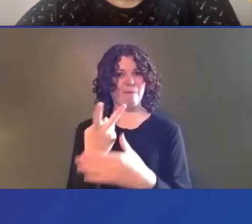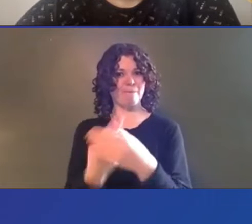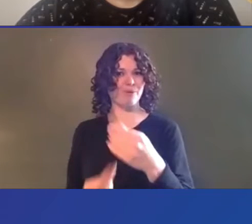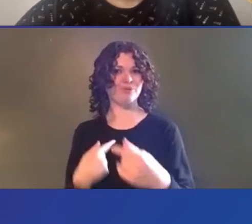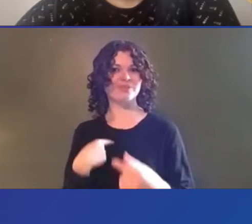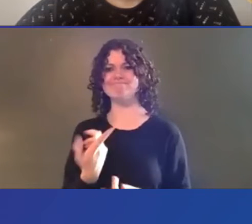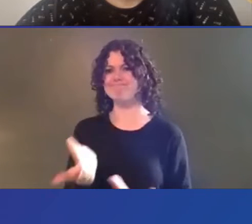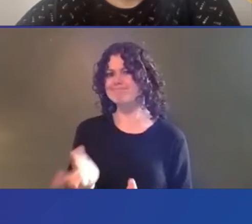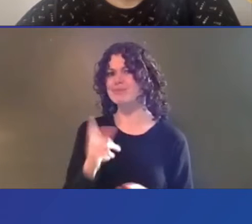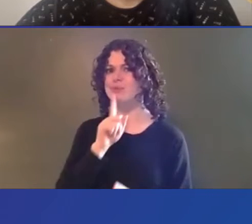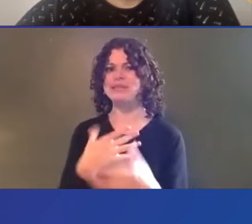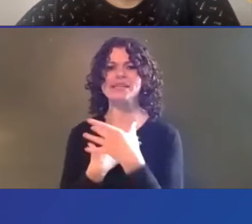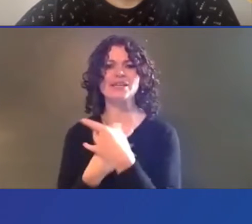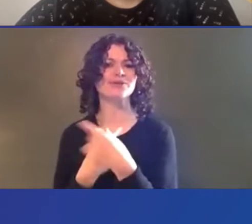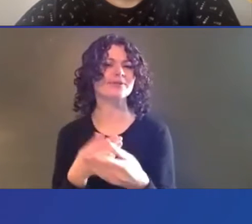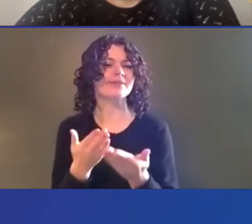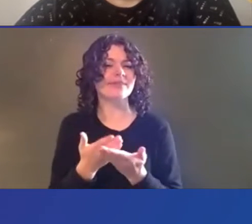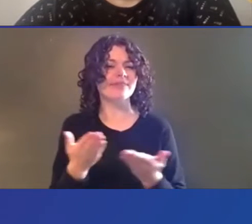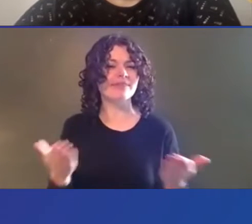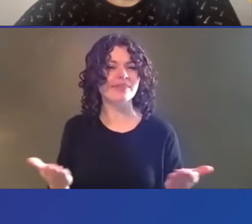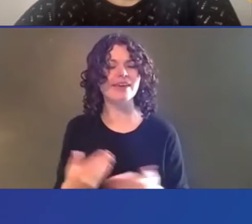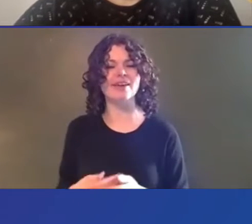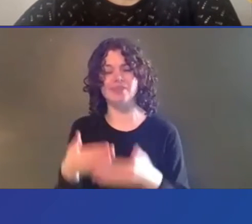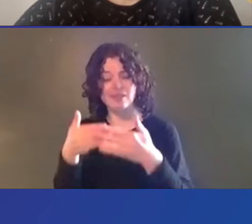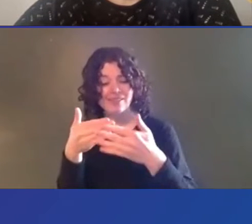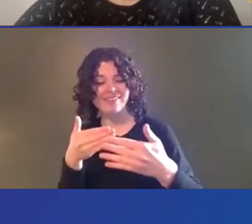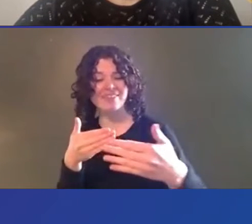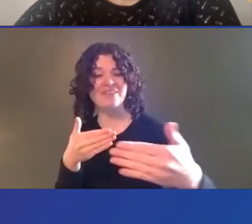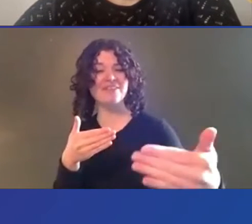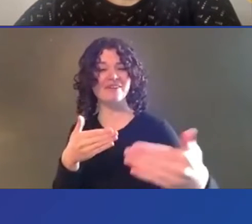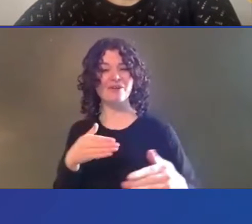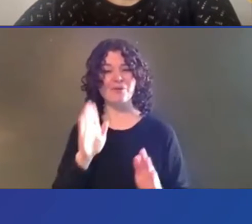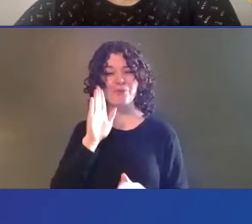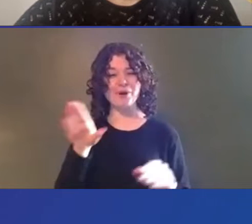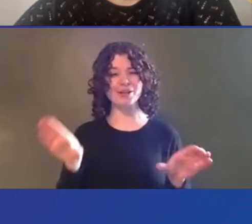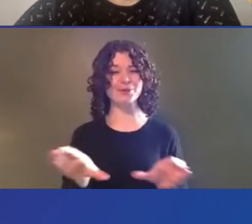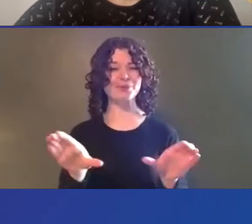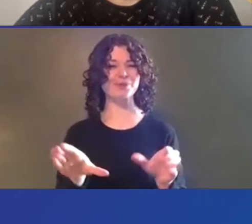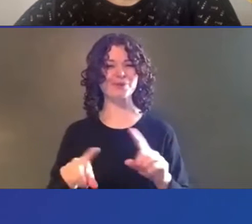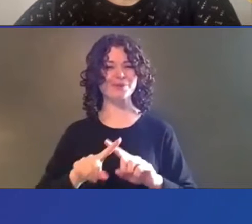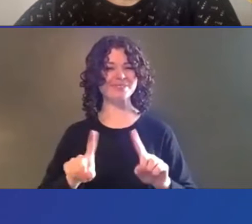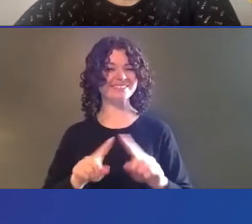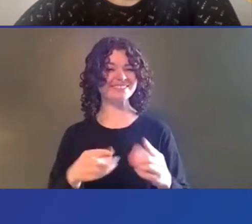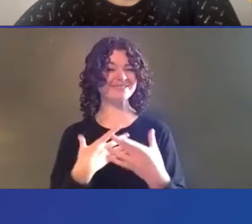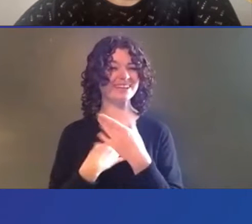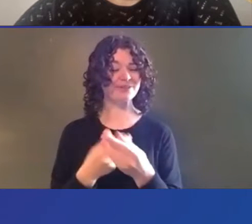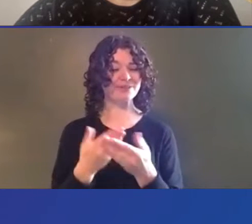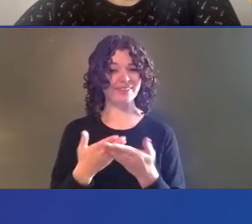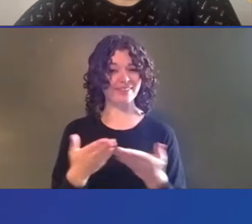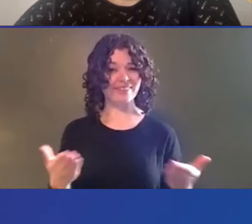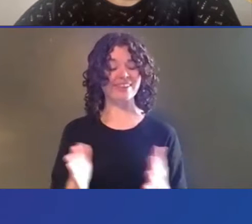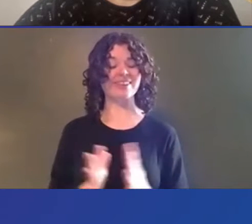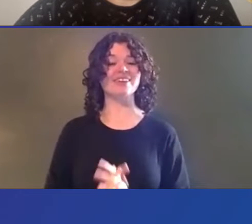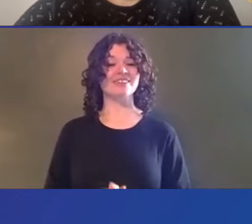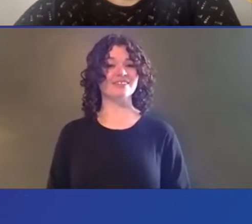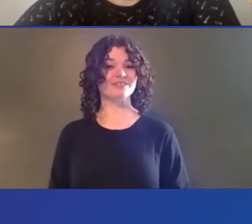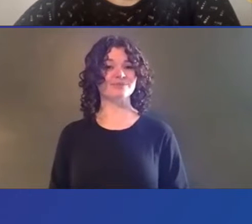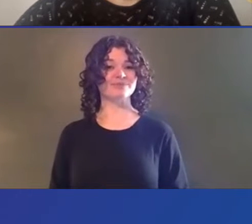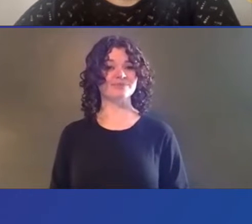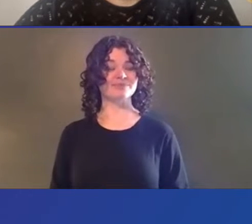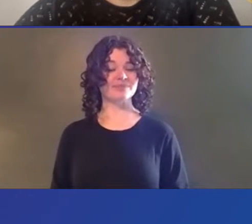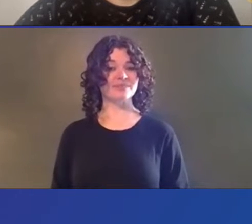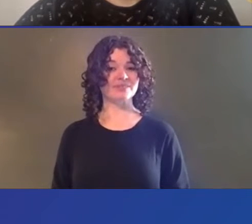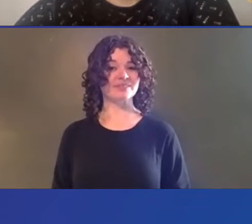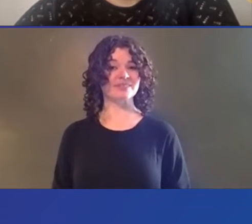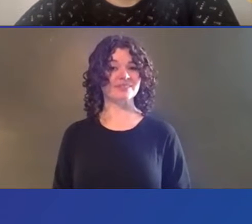of interesting things that you're going to do in like your next chapter. Knowing that we're, especially right now, at a time where a lot of